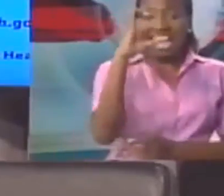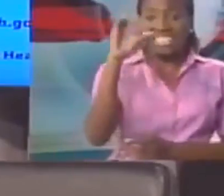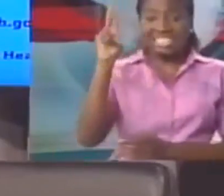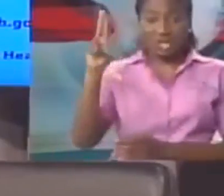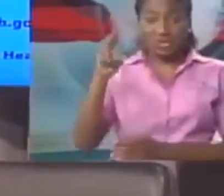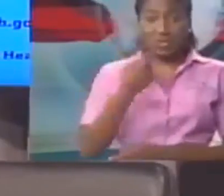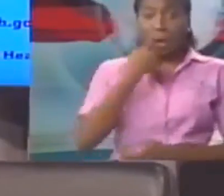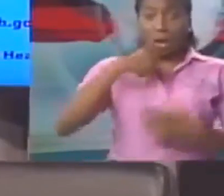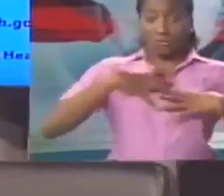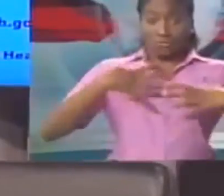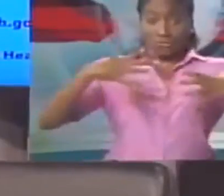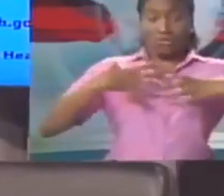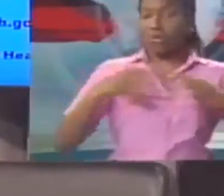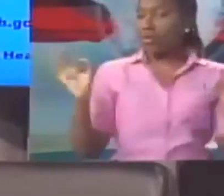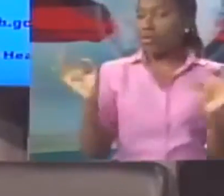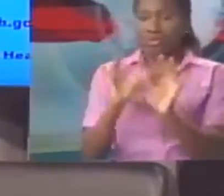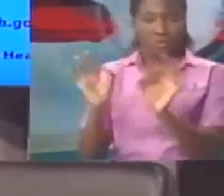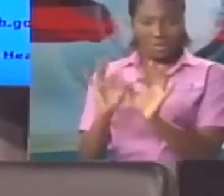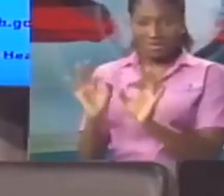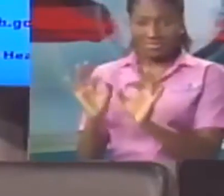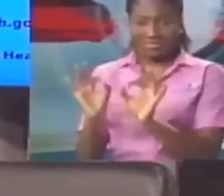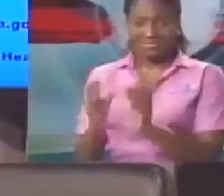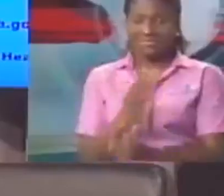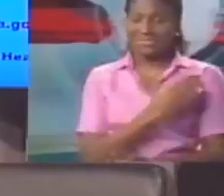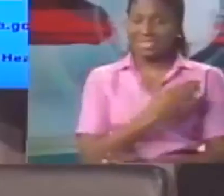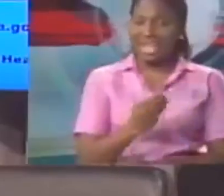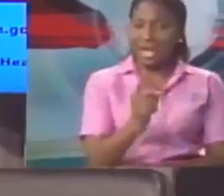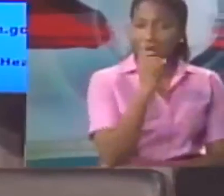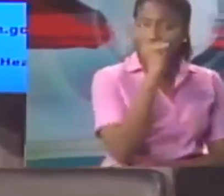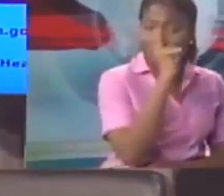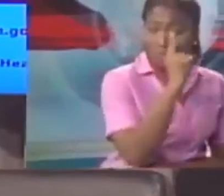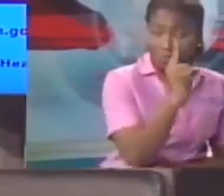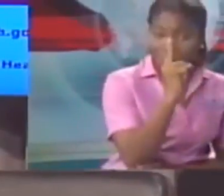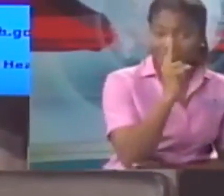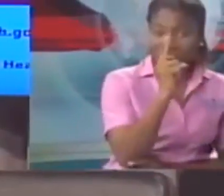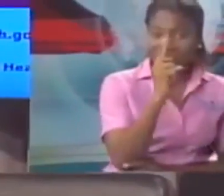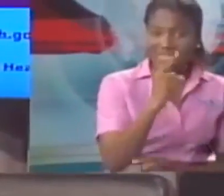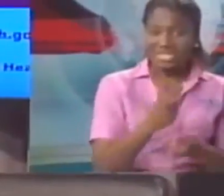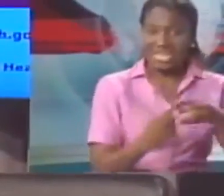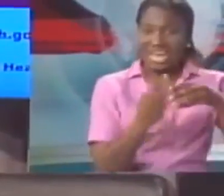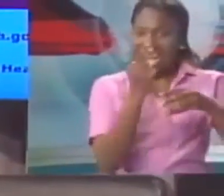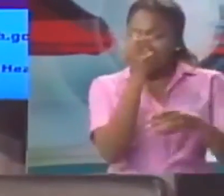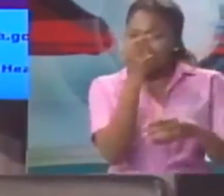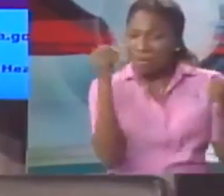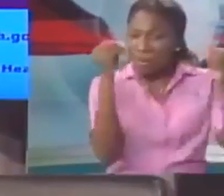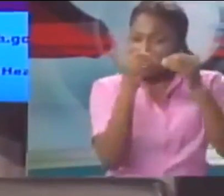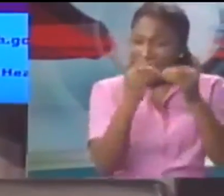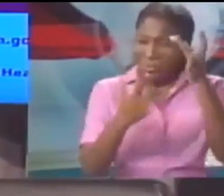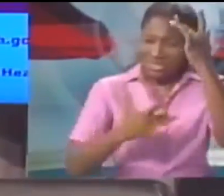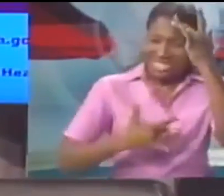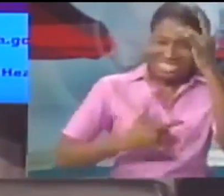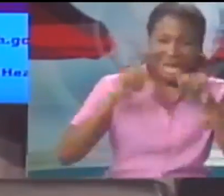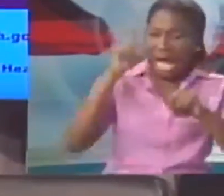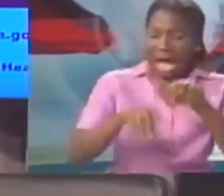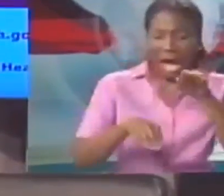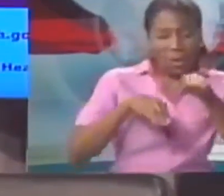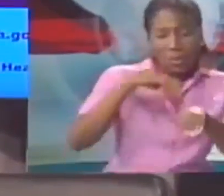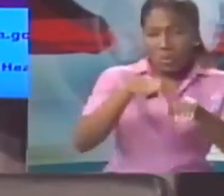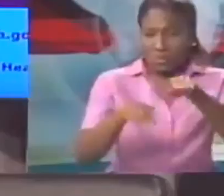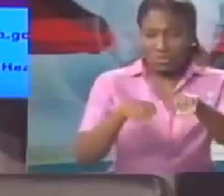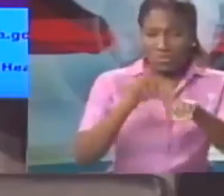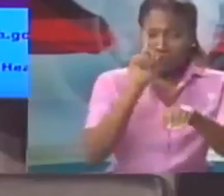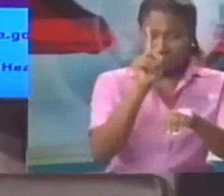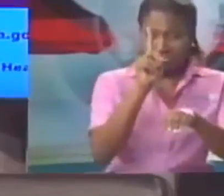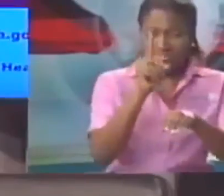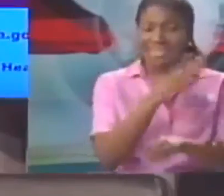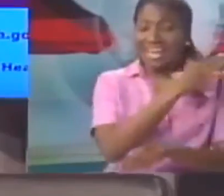have 1 in the high dependency unit, and that person is in fact stable. And 52 persons in